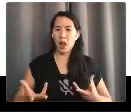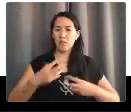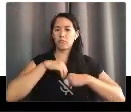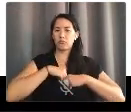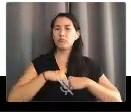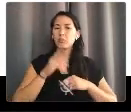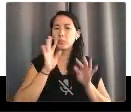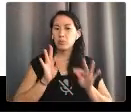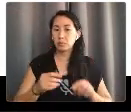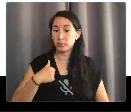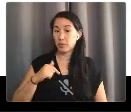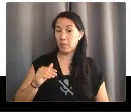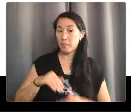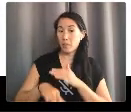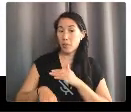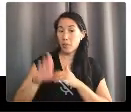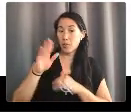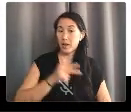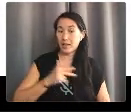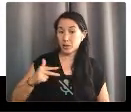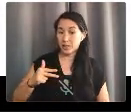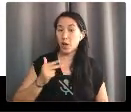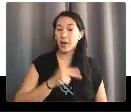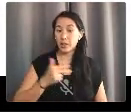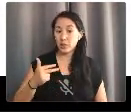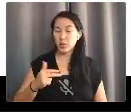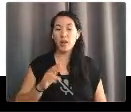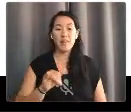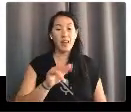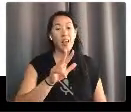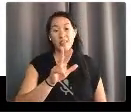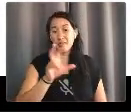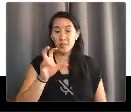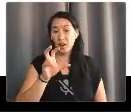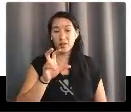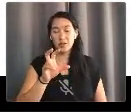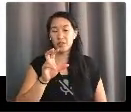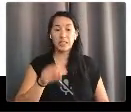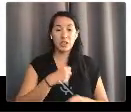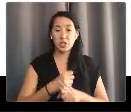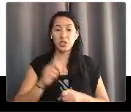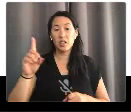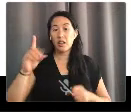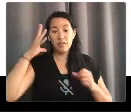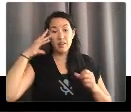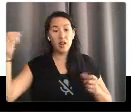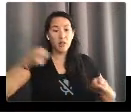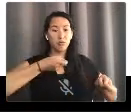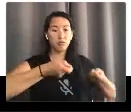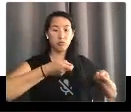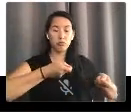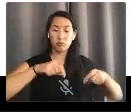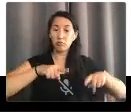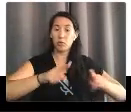So I was born and raised in Indonesia, a country that was under 3.5 centuries of Dutch colonial control. And during the